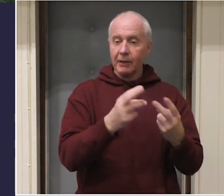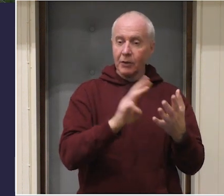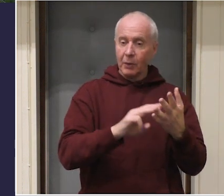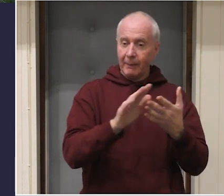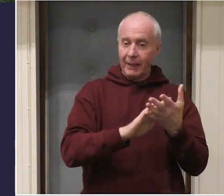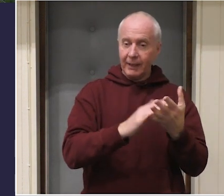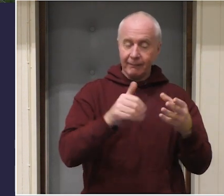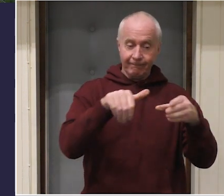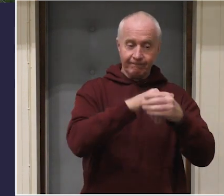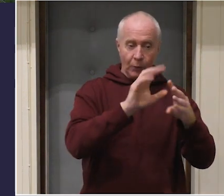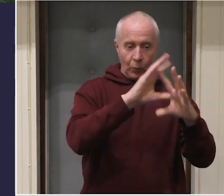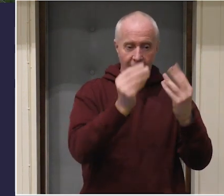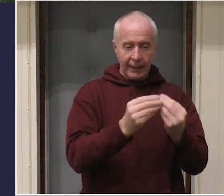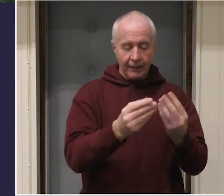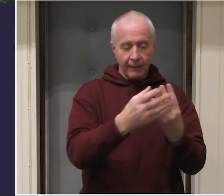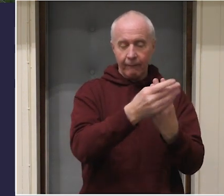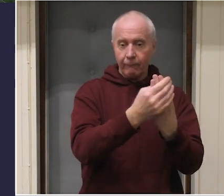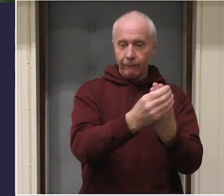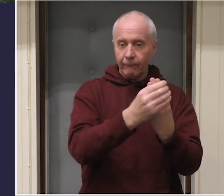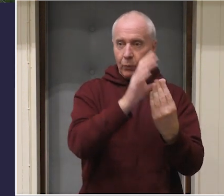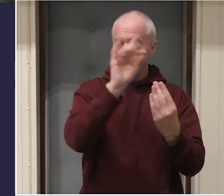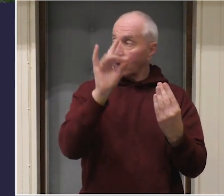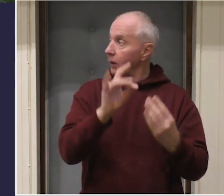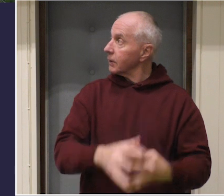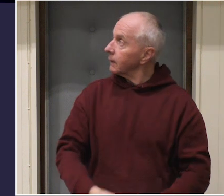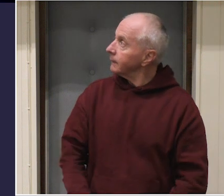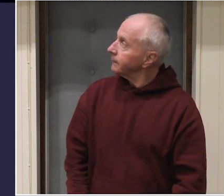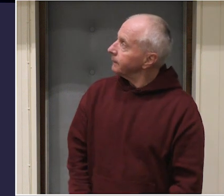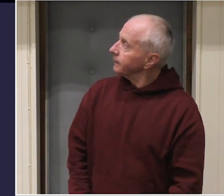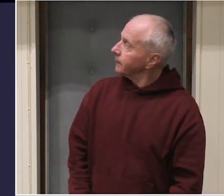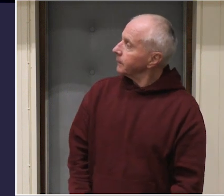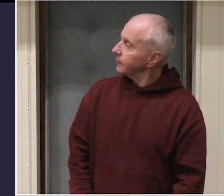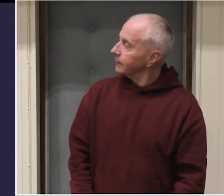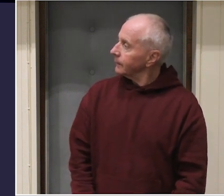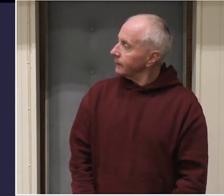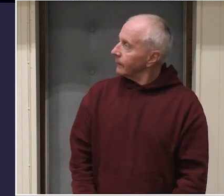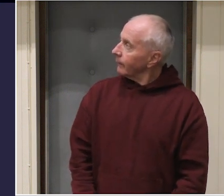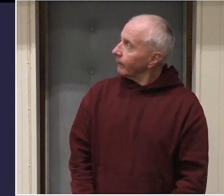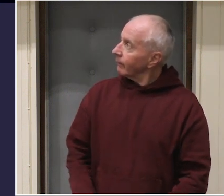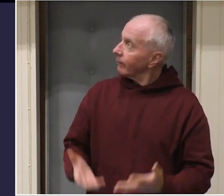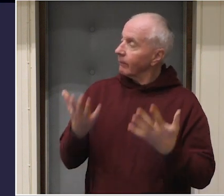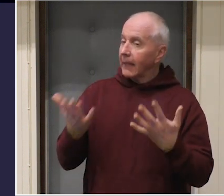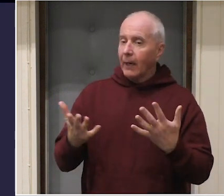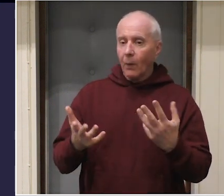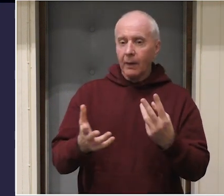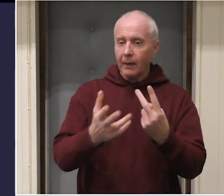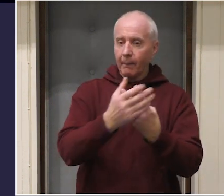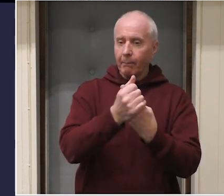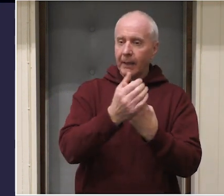4 stars. So let's continue with this. Who can tell me where the binary star is here?